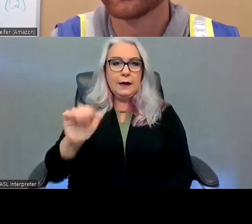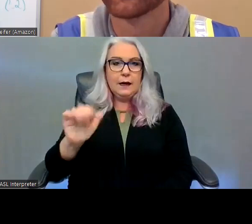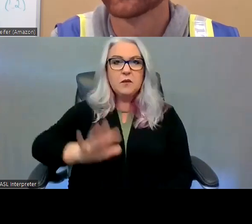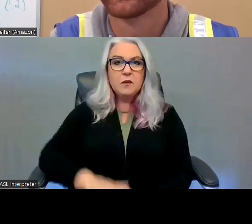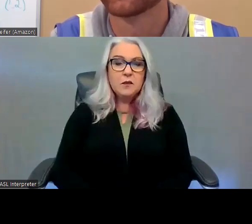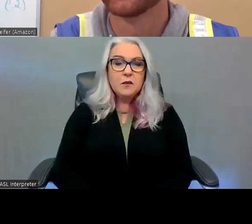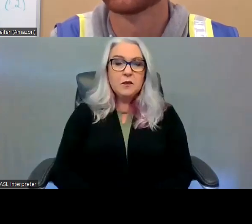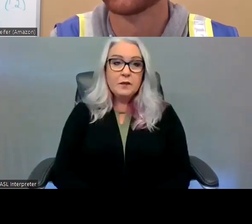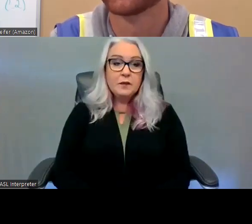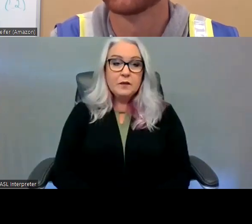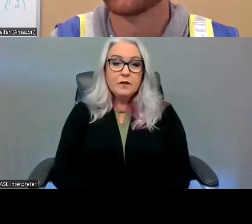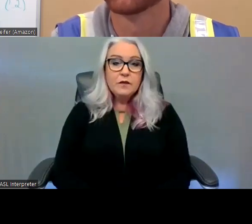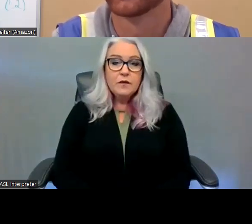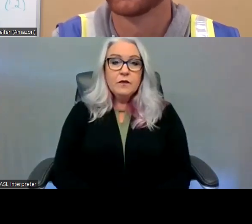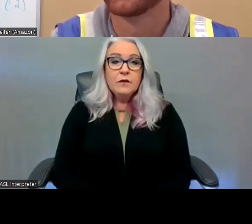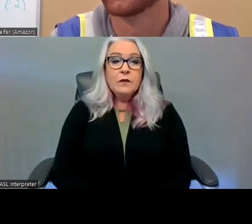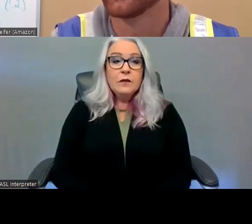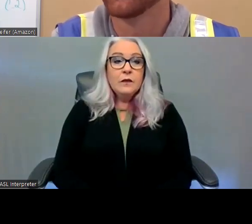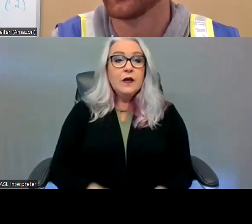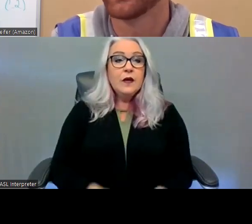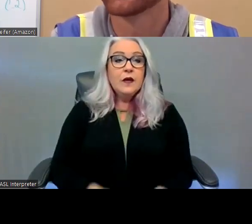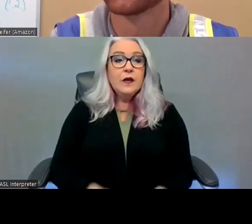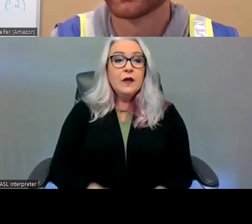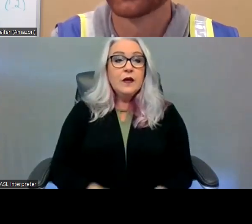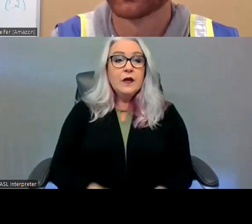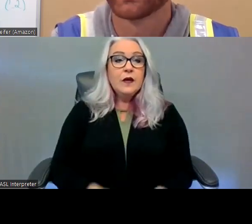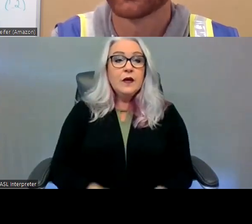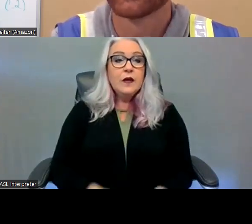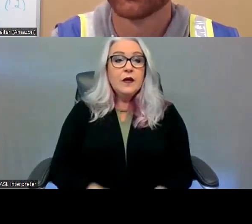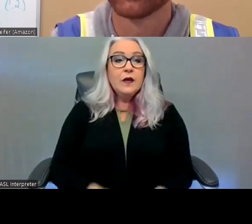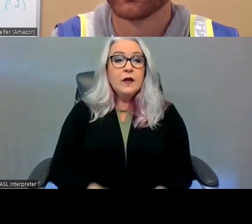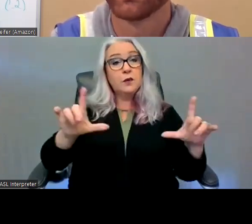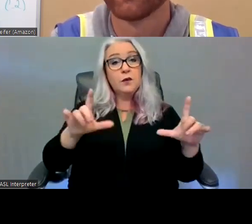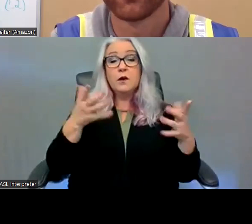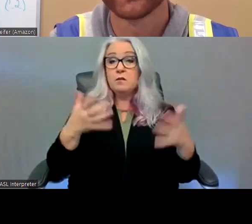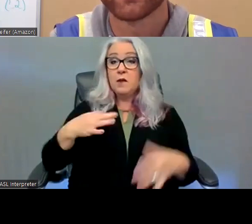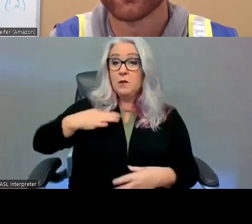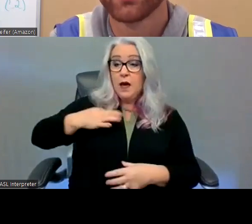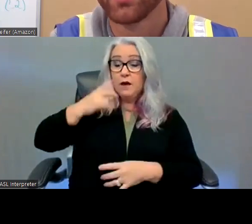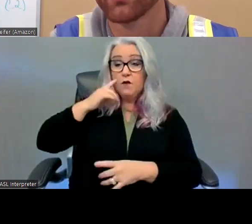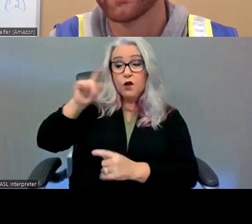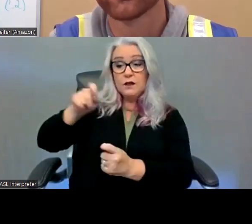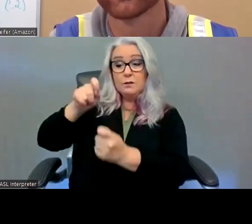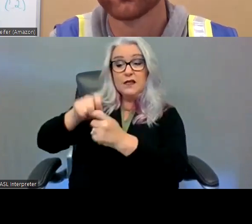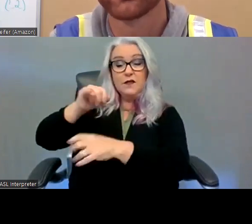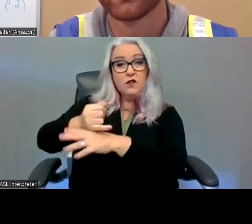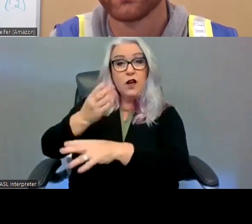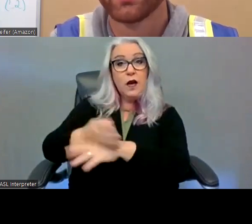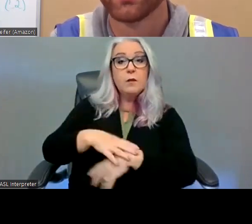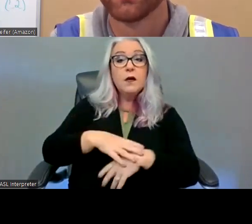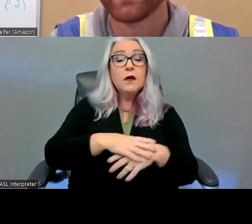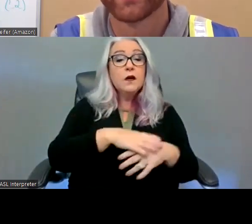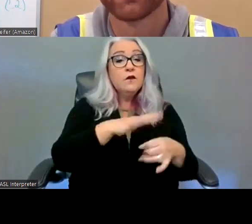And again, just for demonstration purposes, this is what a applying to a job would look like. So fulfillment center, warehouse